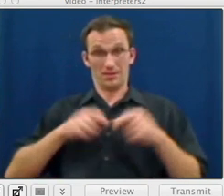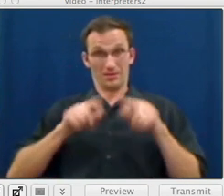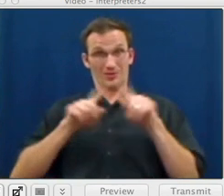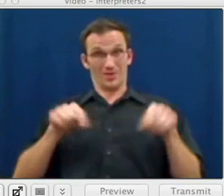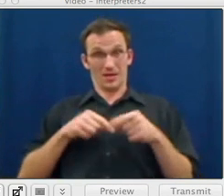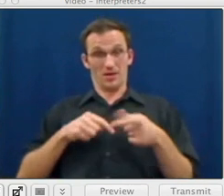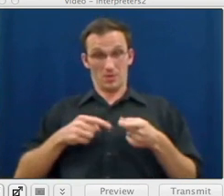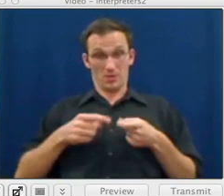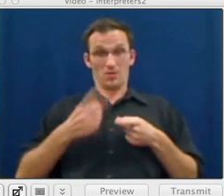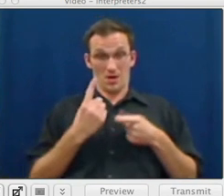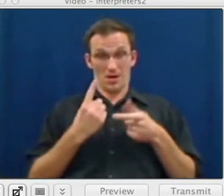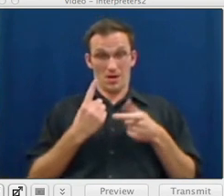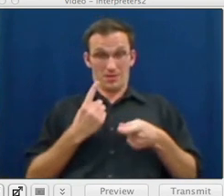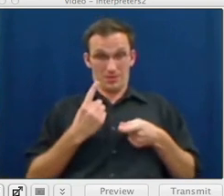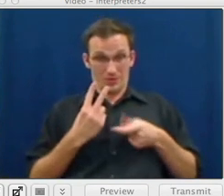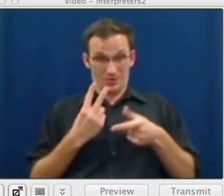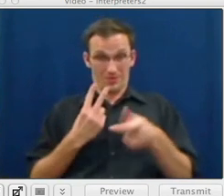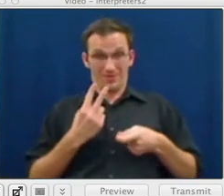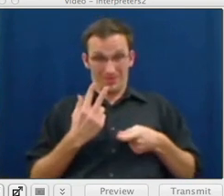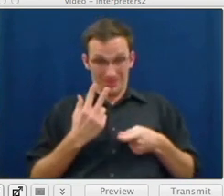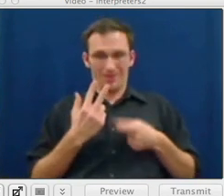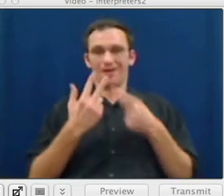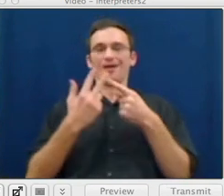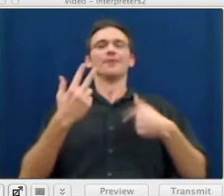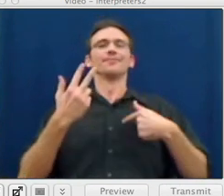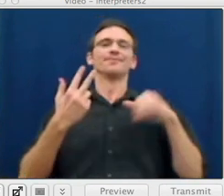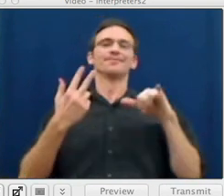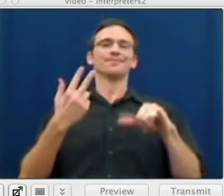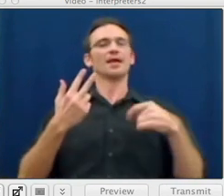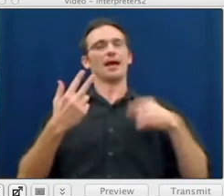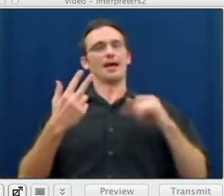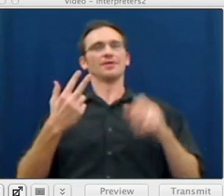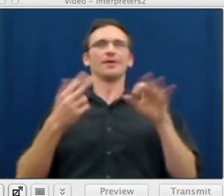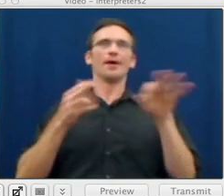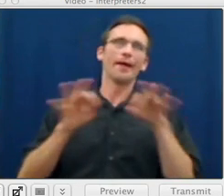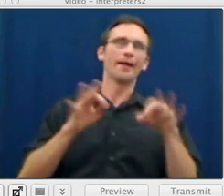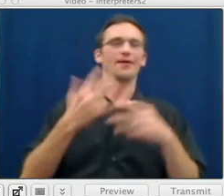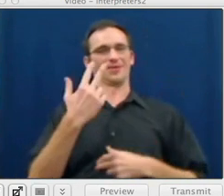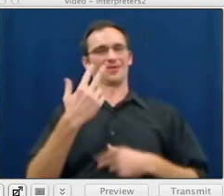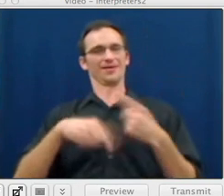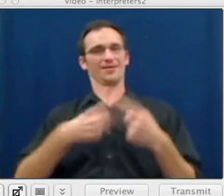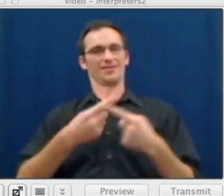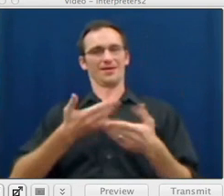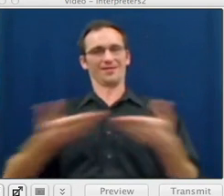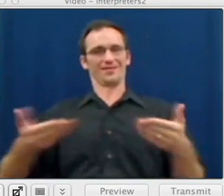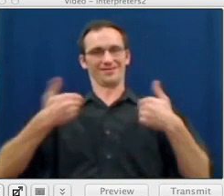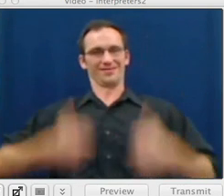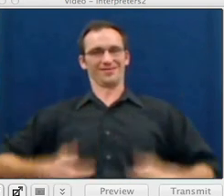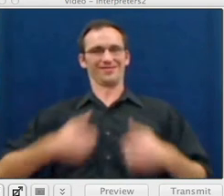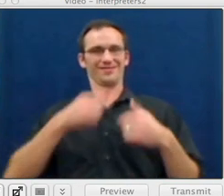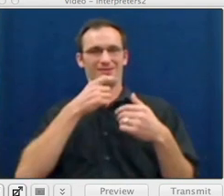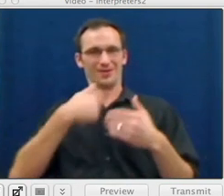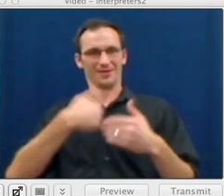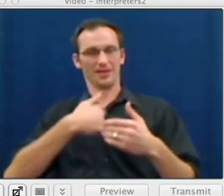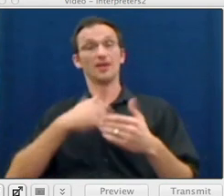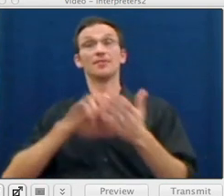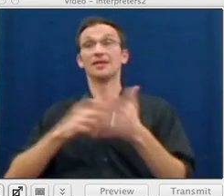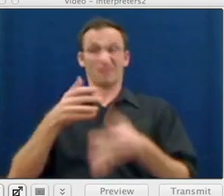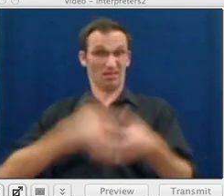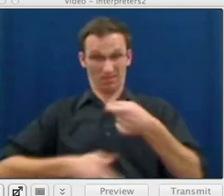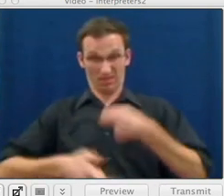purpose, the instructions are kept vague. So you will either pull off one little square or you will pull off 25. And then, of course, the people who pulled